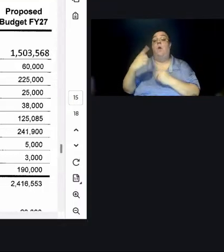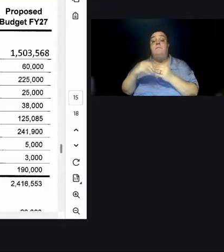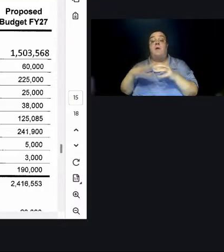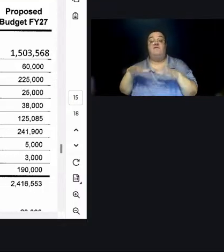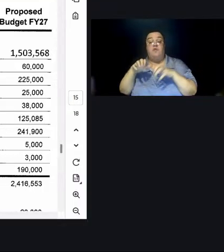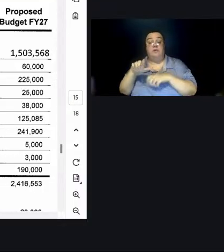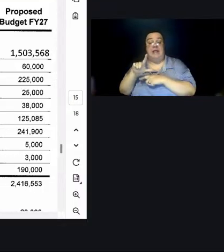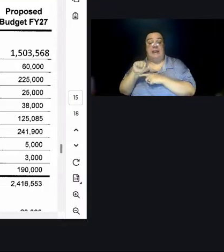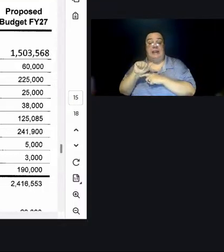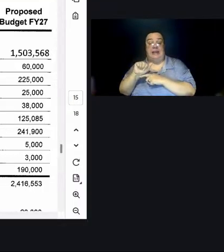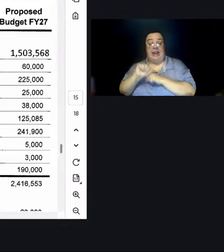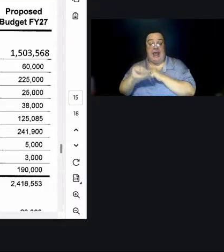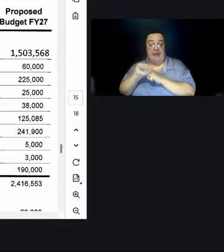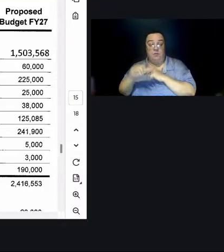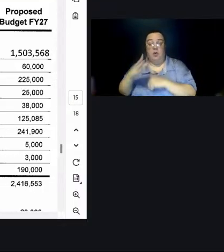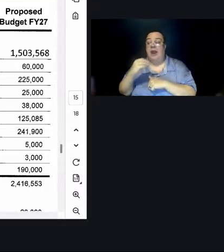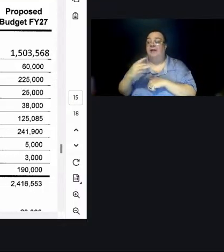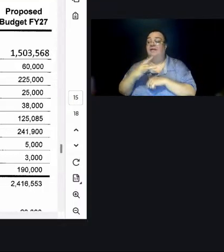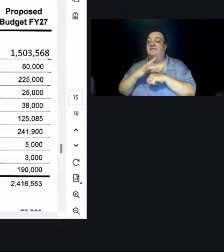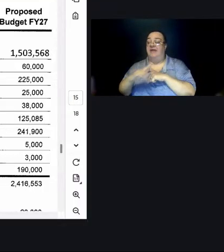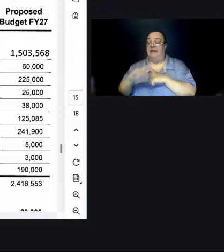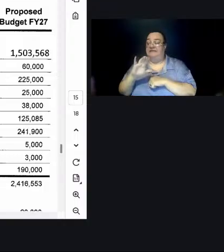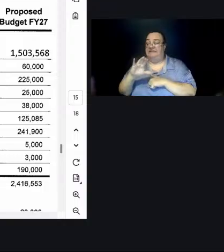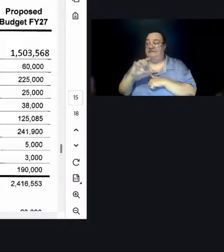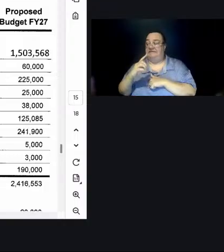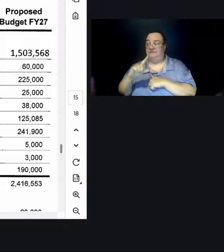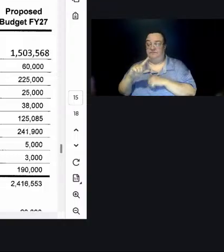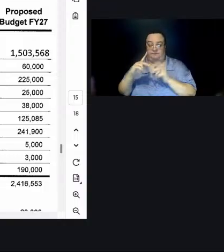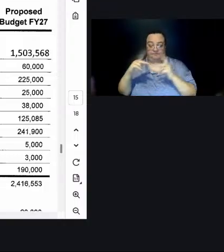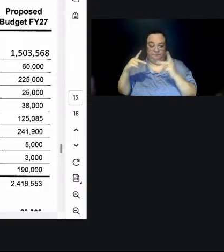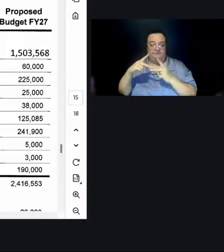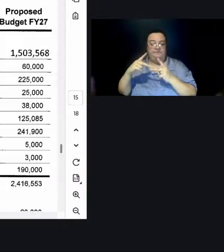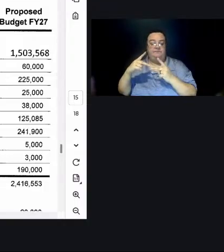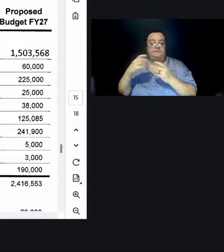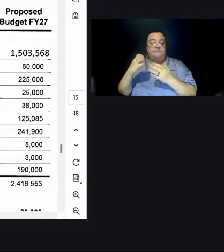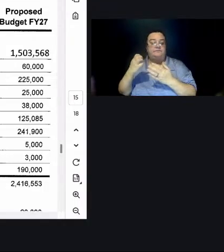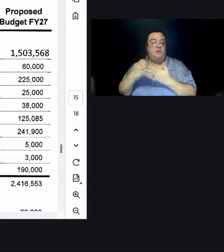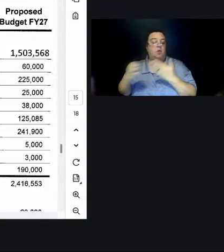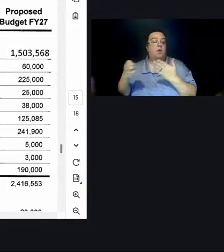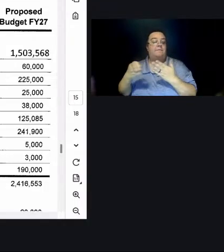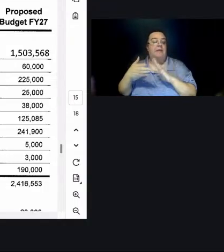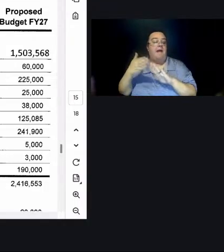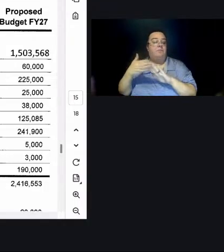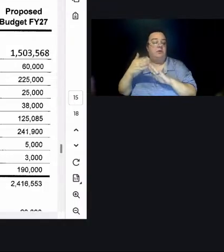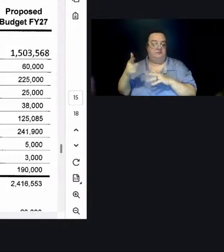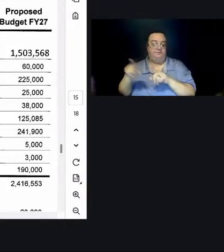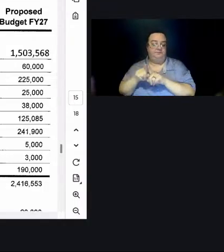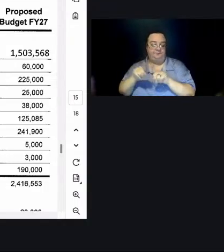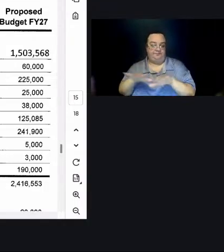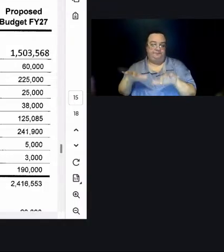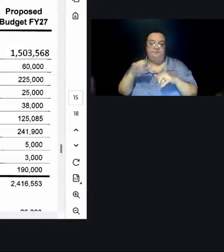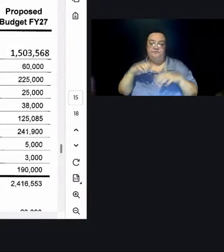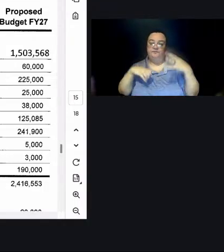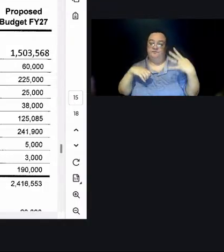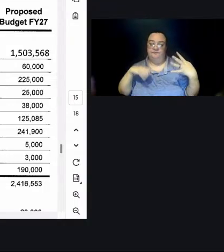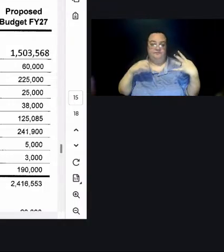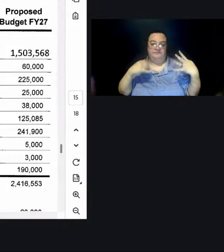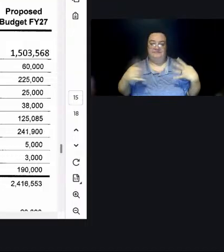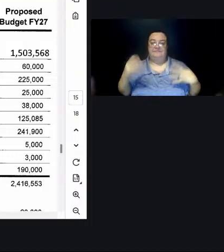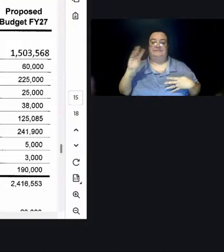a vacant CDL position. Equipment operator was also frozen. For us,